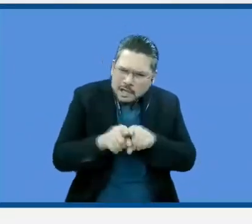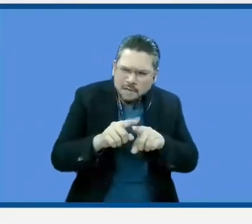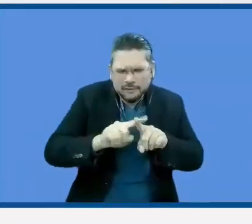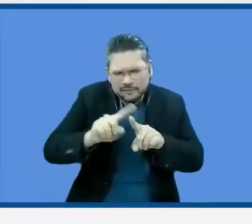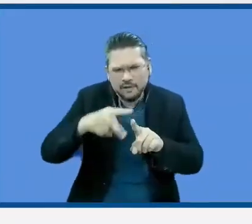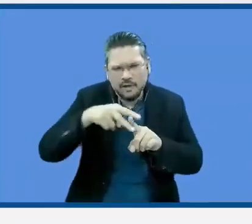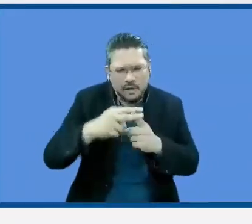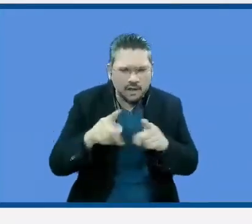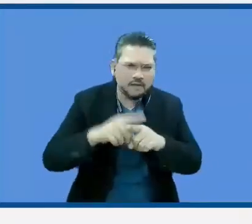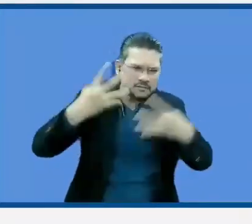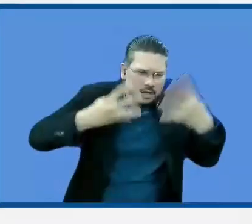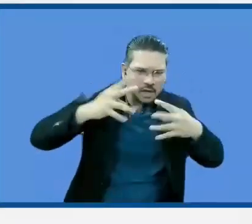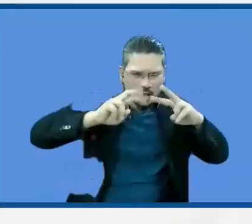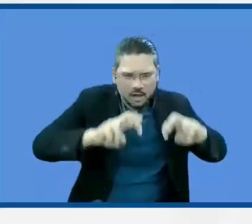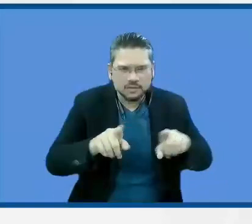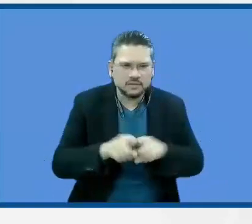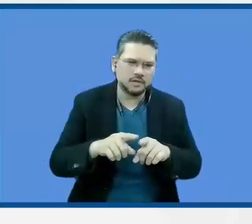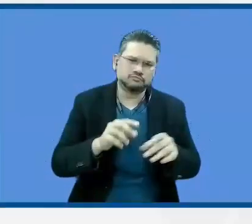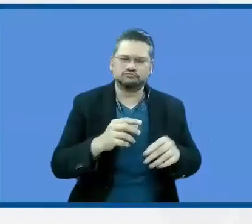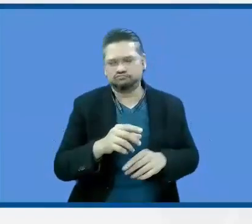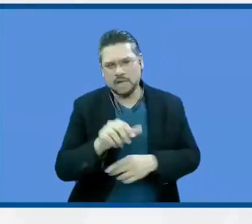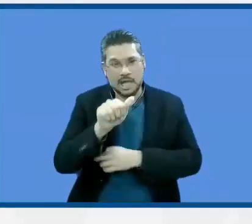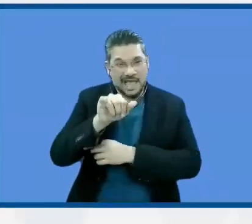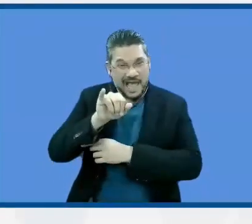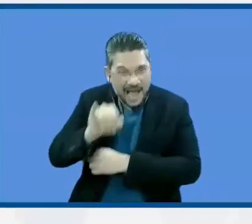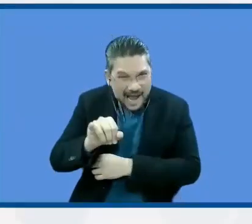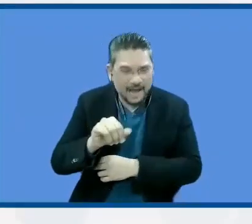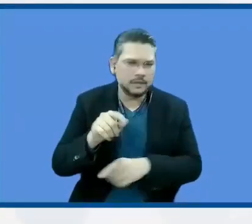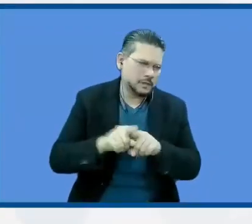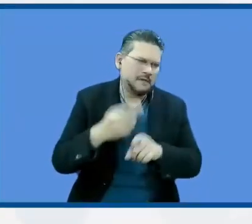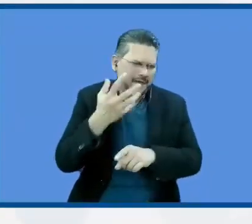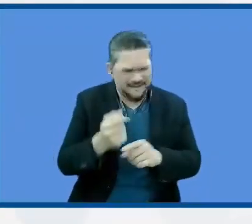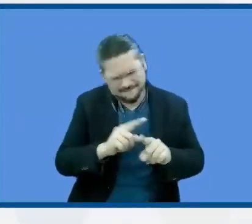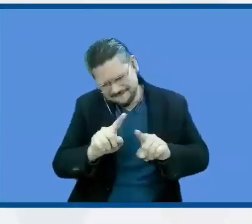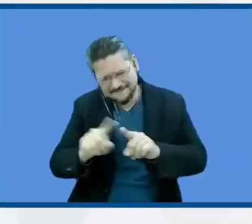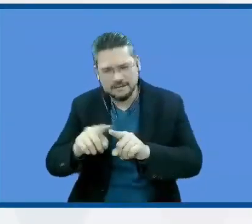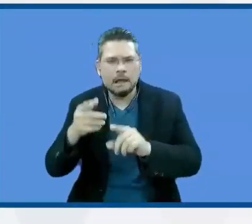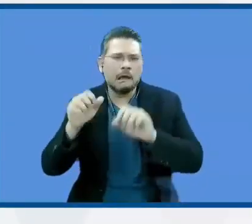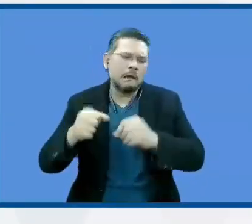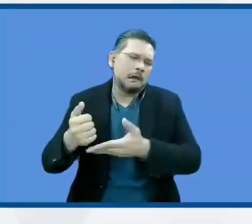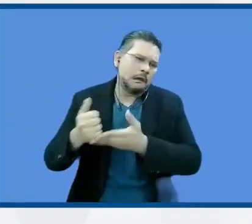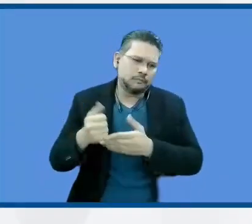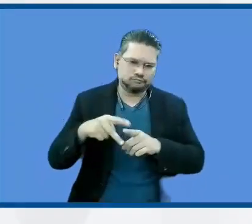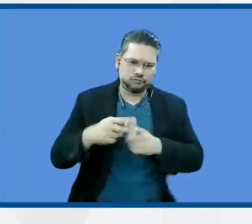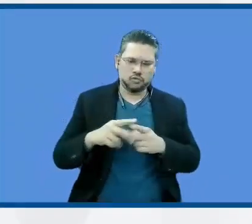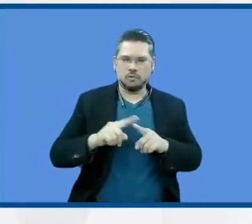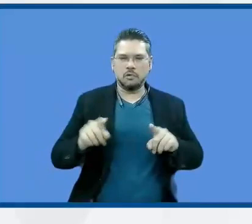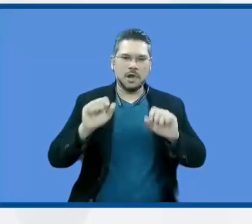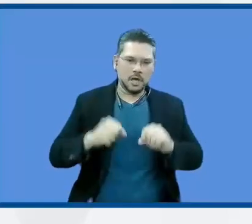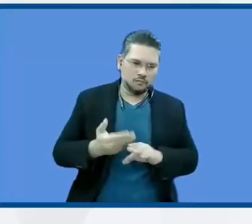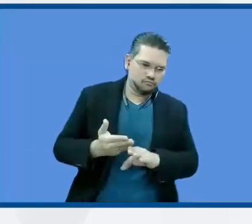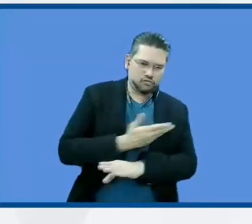analytics using artificial intelligence, which have the potential of making our tools for prevention, preparedness, or